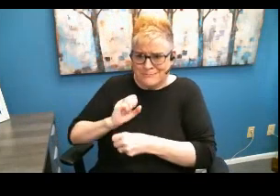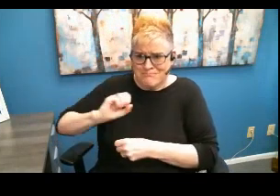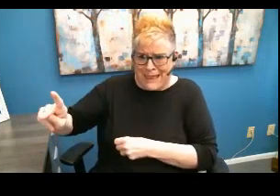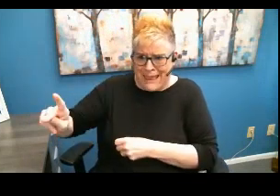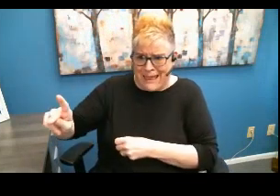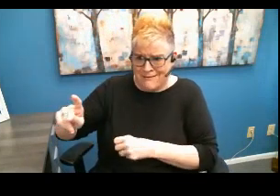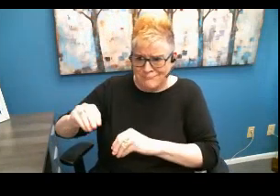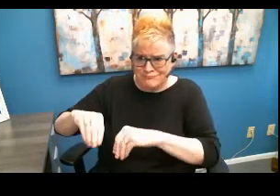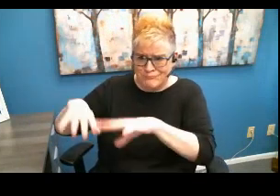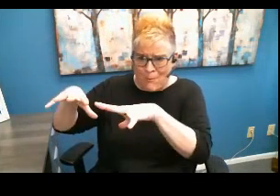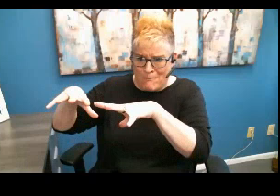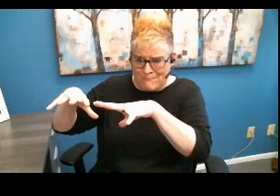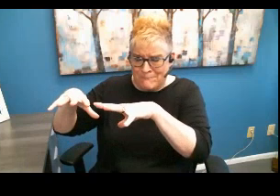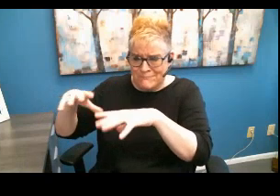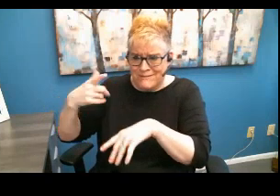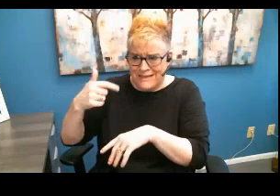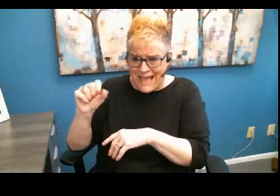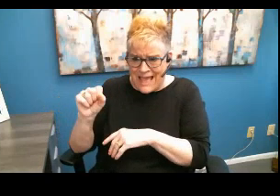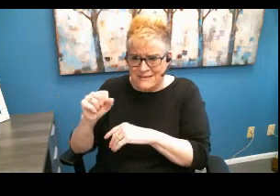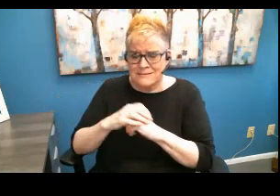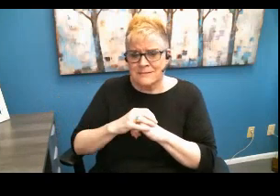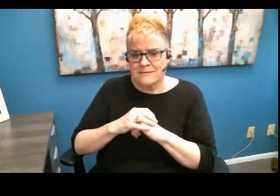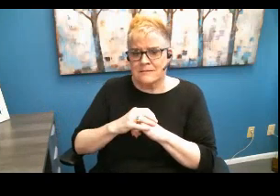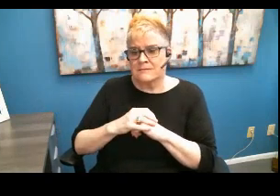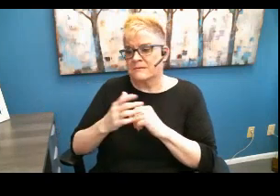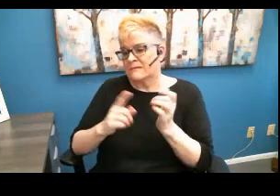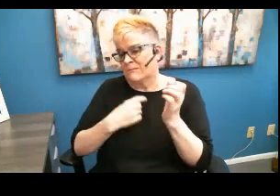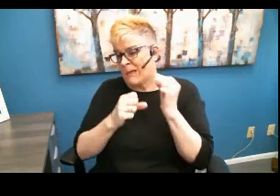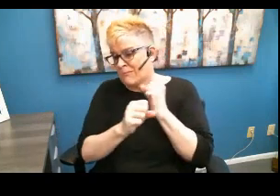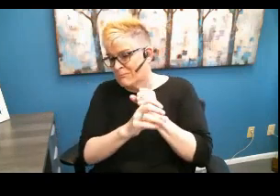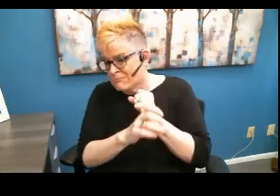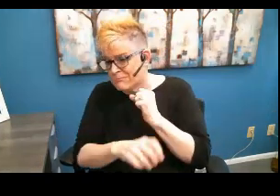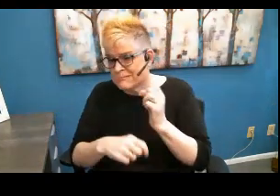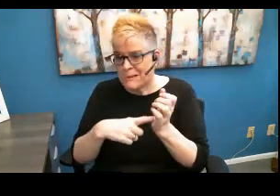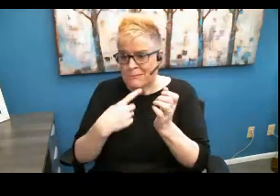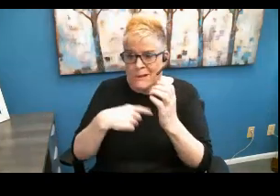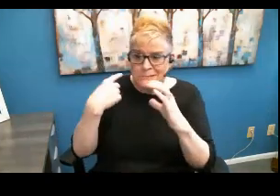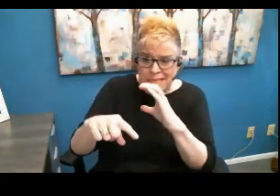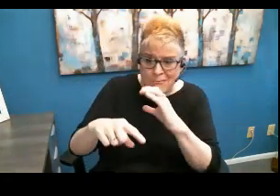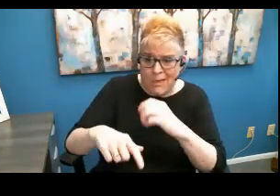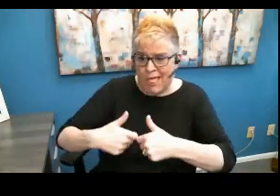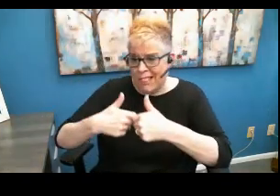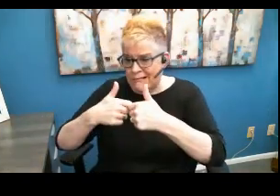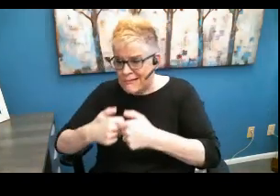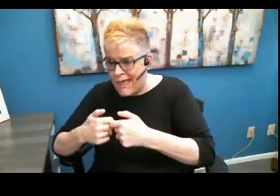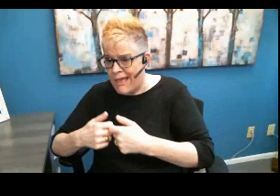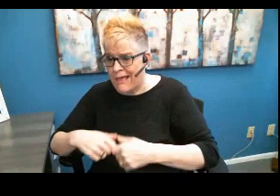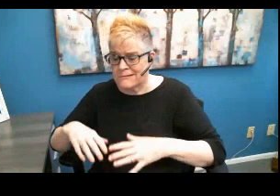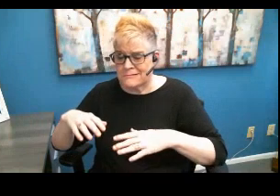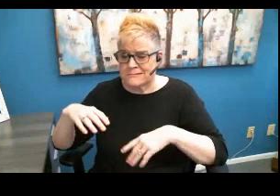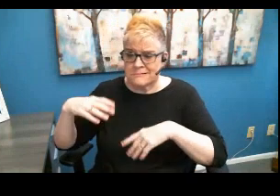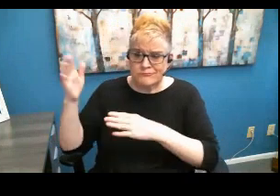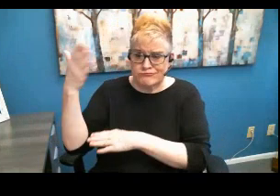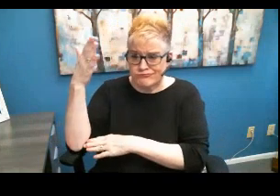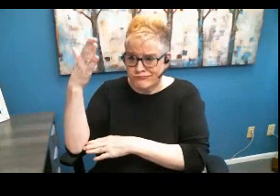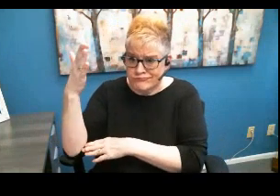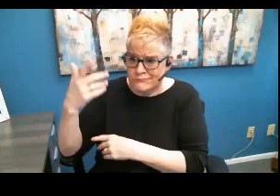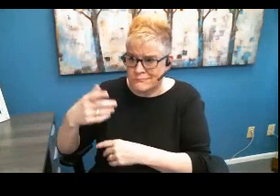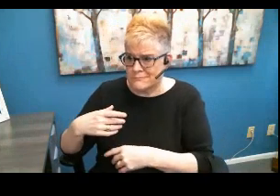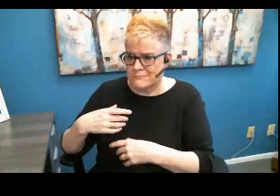base through a variety of media channels. We email and text, and we have other communication ways, public